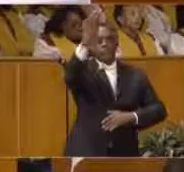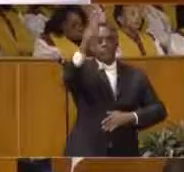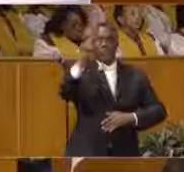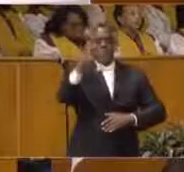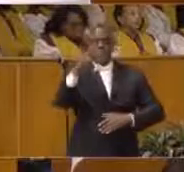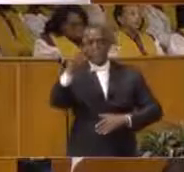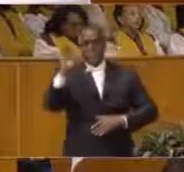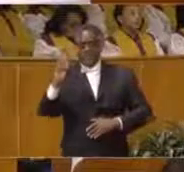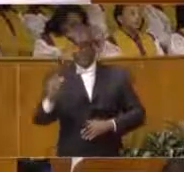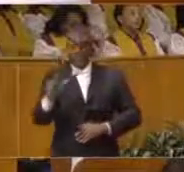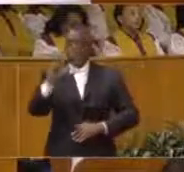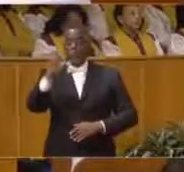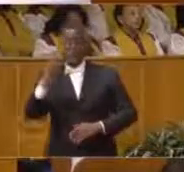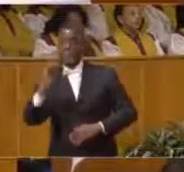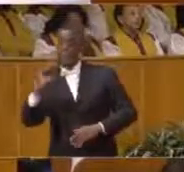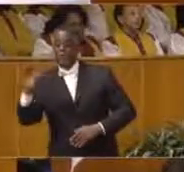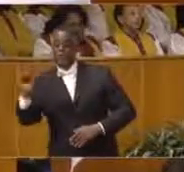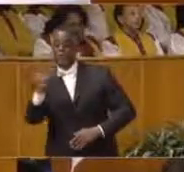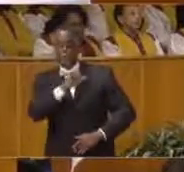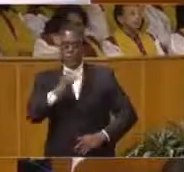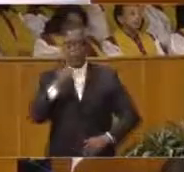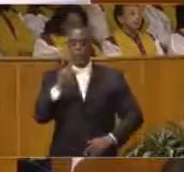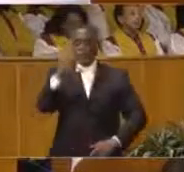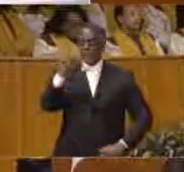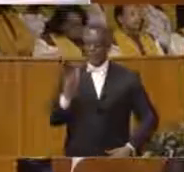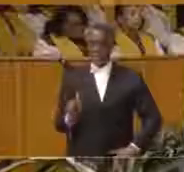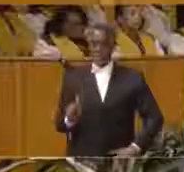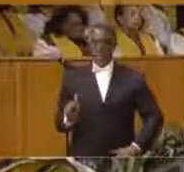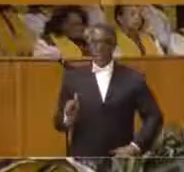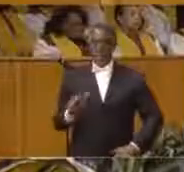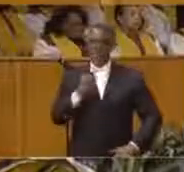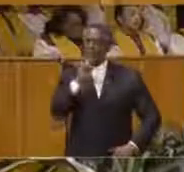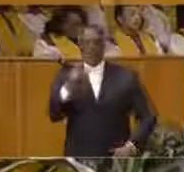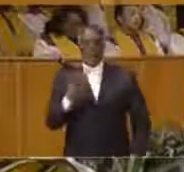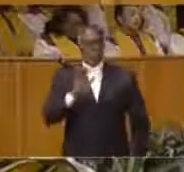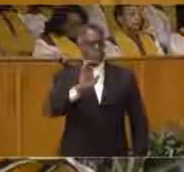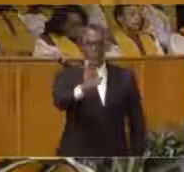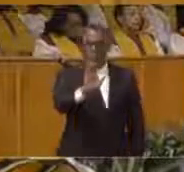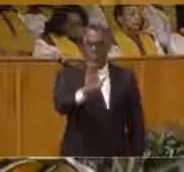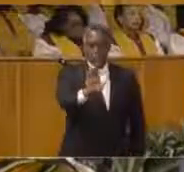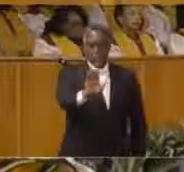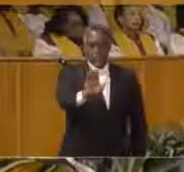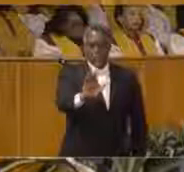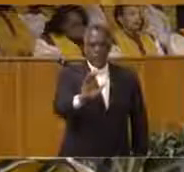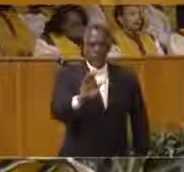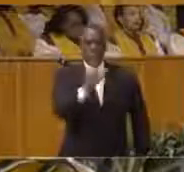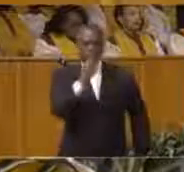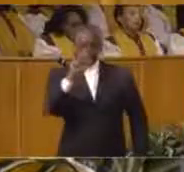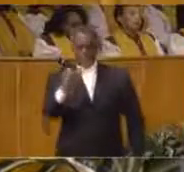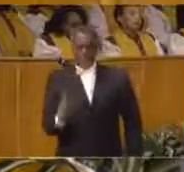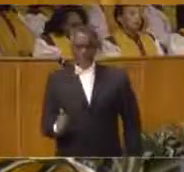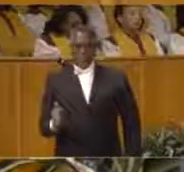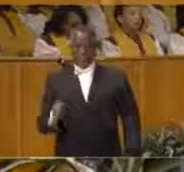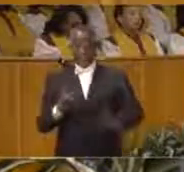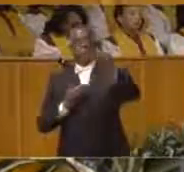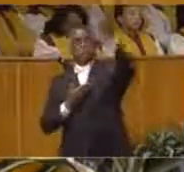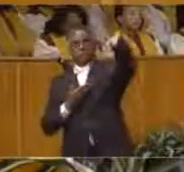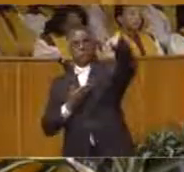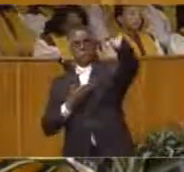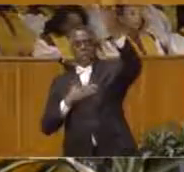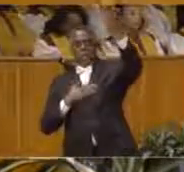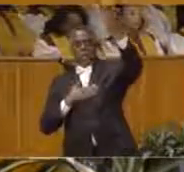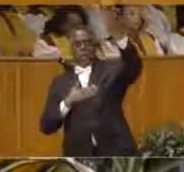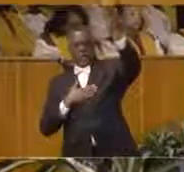Leviticus 27:30, the Lord says, you know what? The tithe is not yours, it's mine.